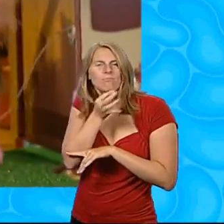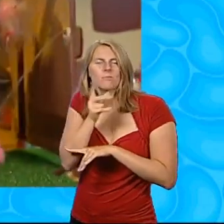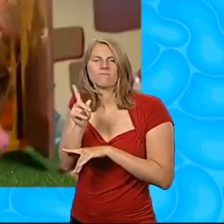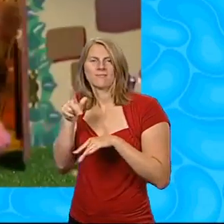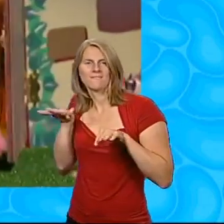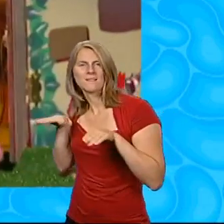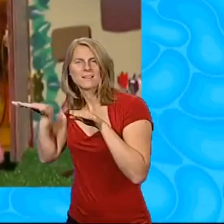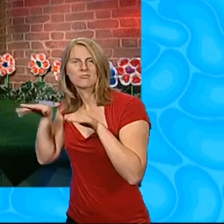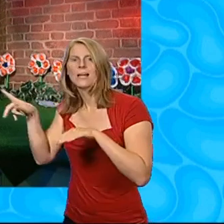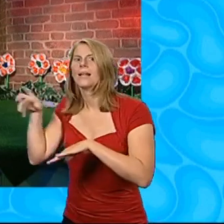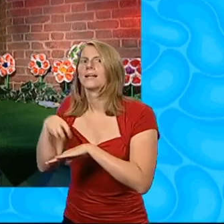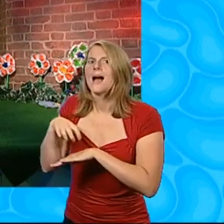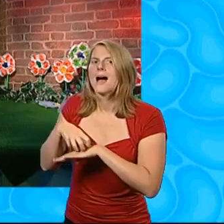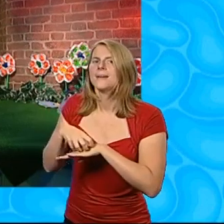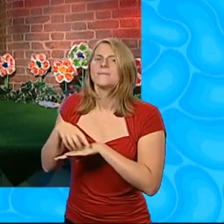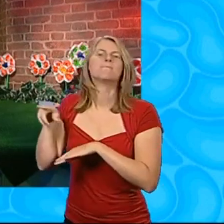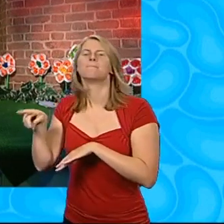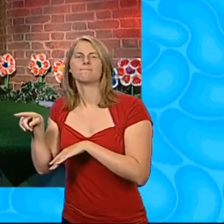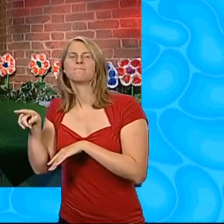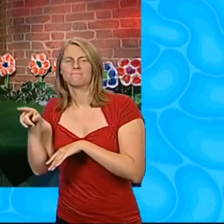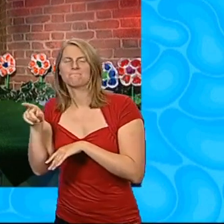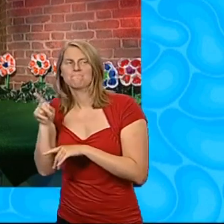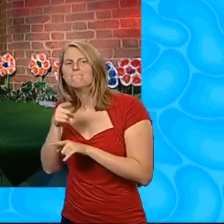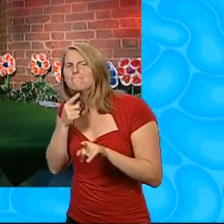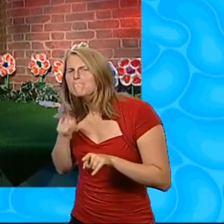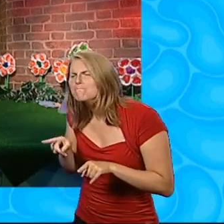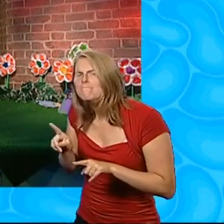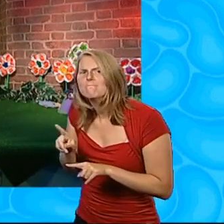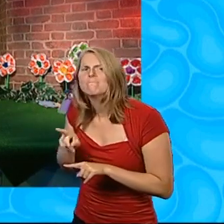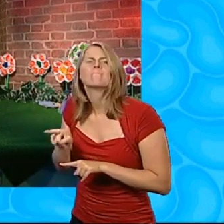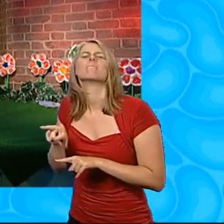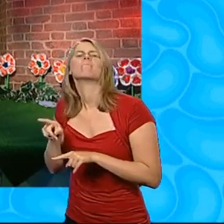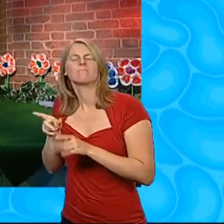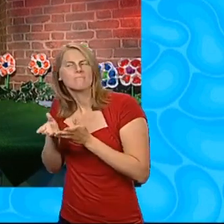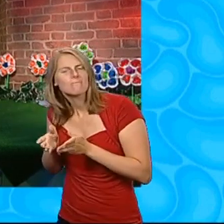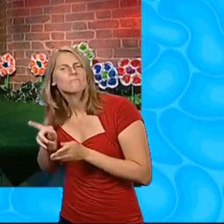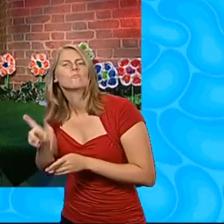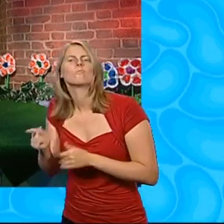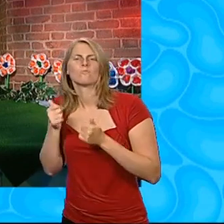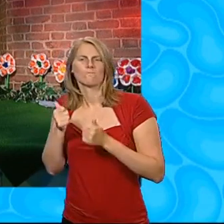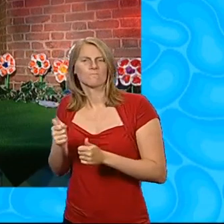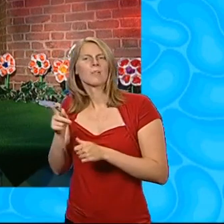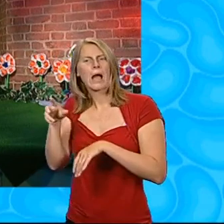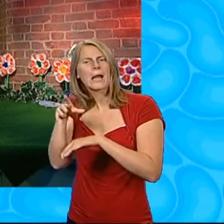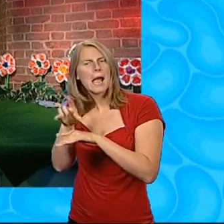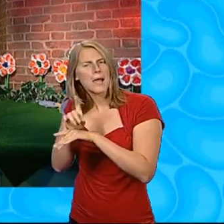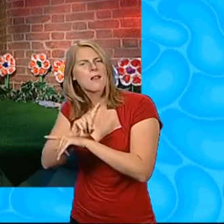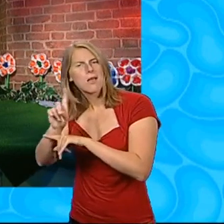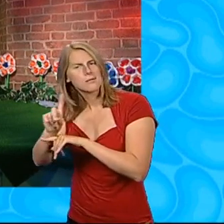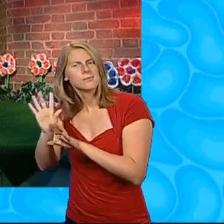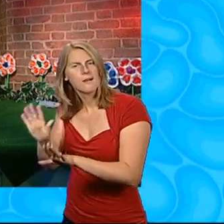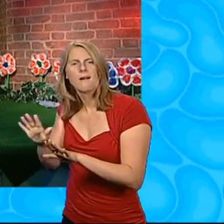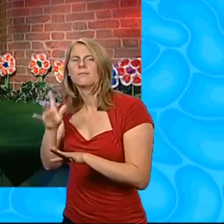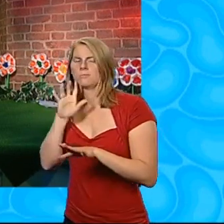in it as well. Yeah, well, there might be some cakes a bit later on. Oh. Should we don't have them at the beginning. Oh, Should we make a start of the story? okay.